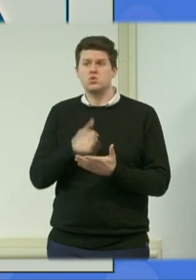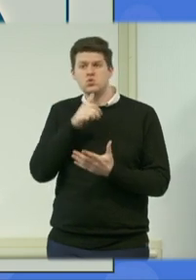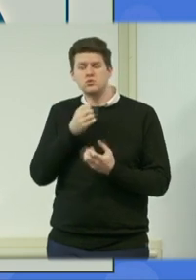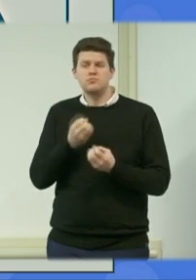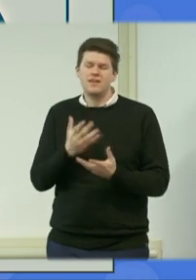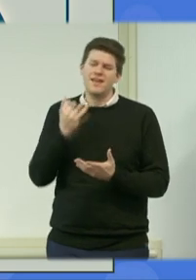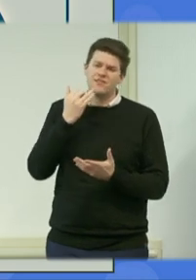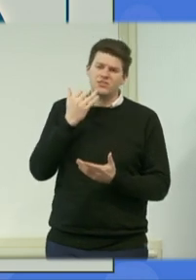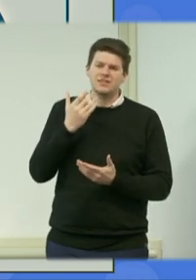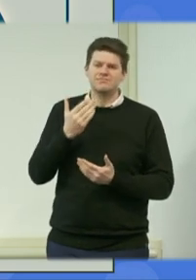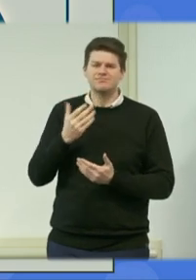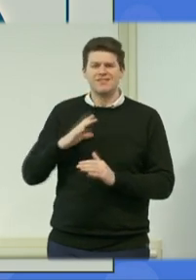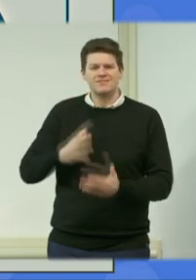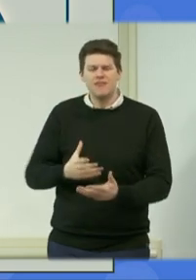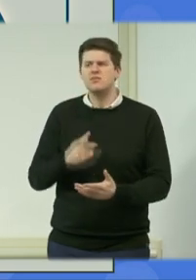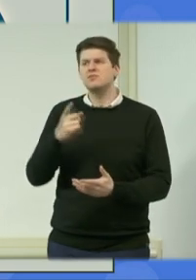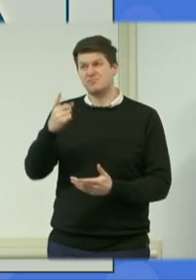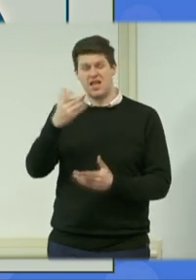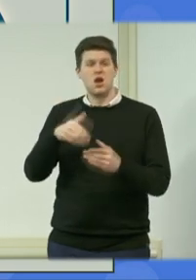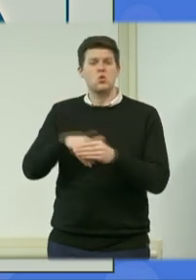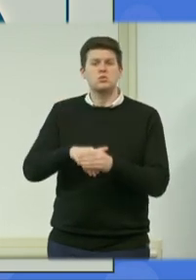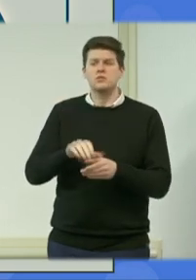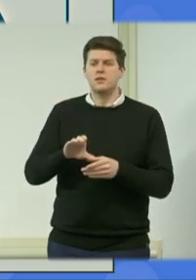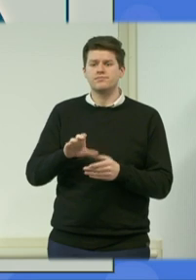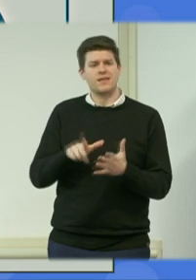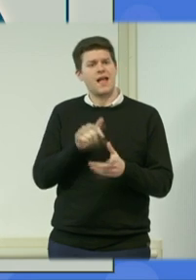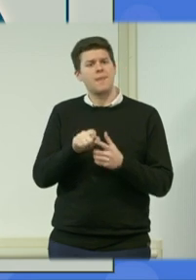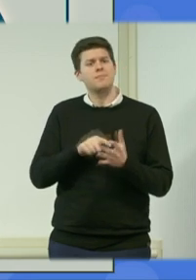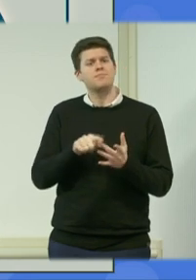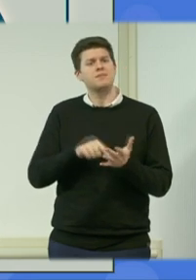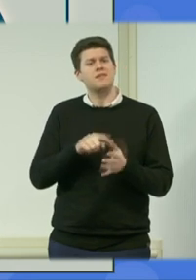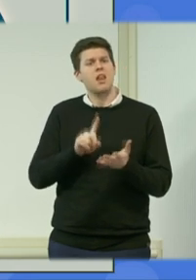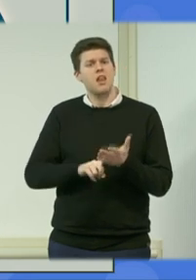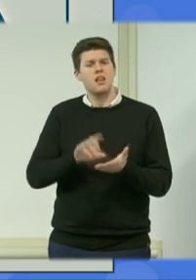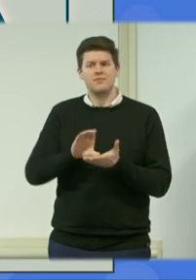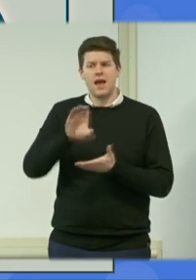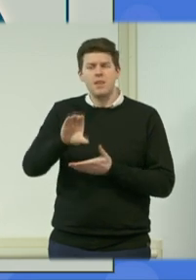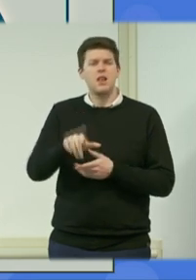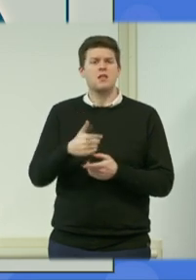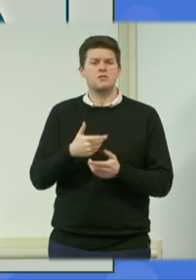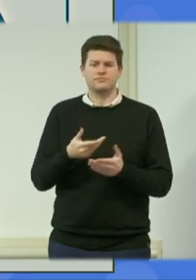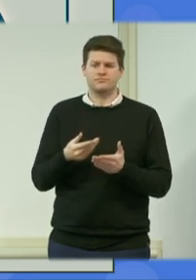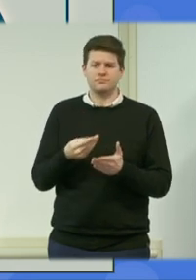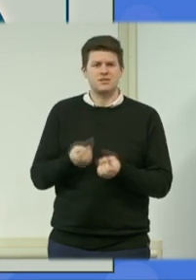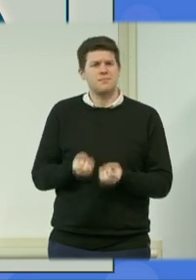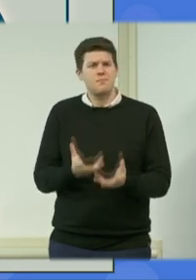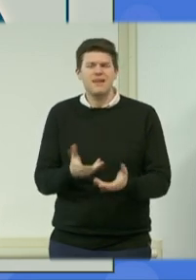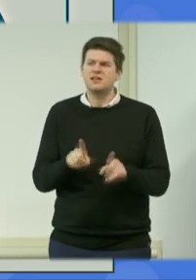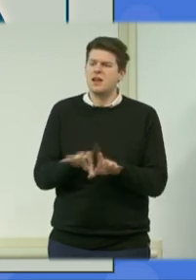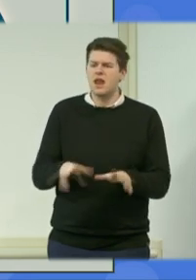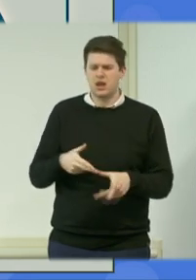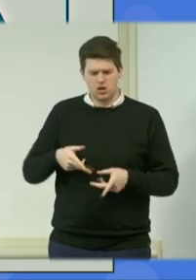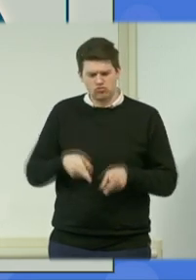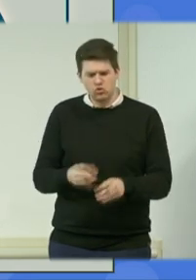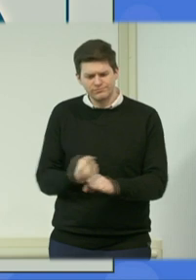includes capital spend, and capital spend is the money we use to build roads and bridges and schools and hospitals. It also